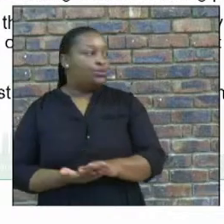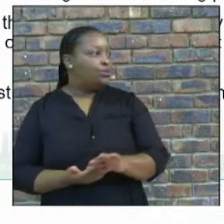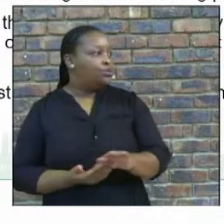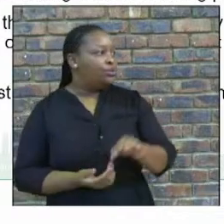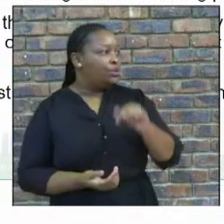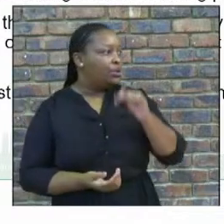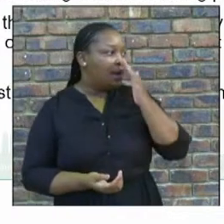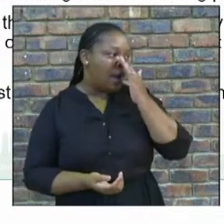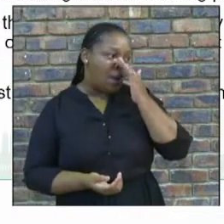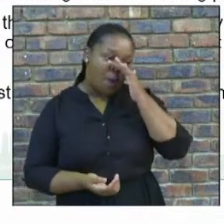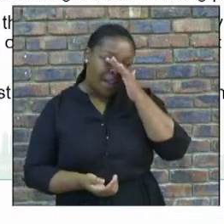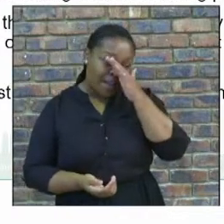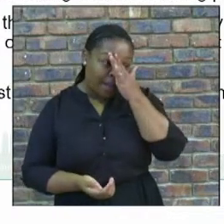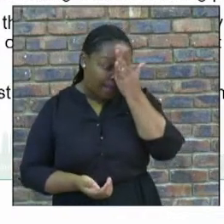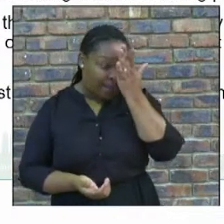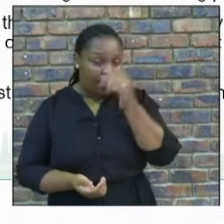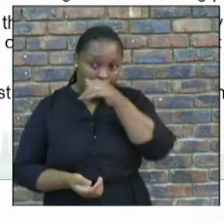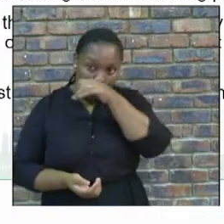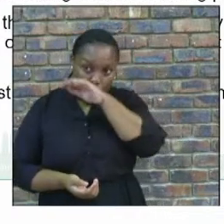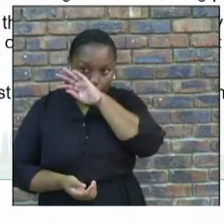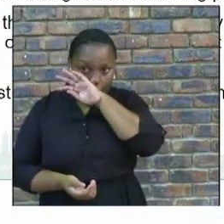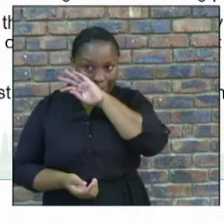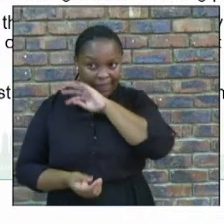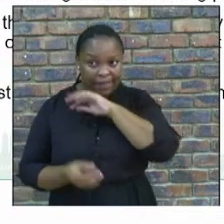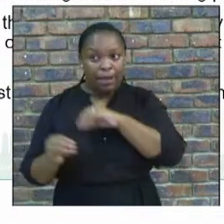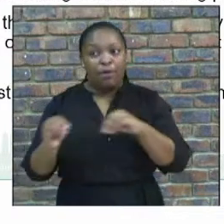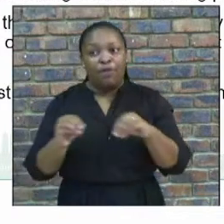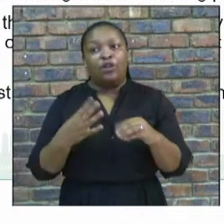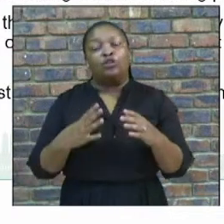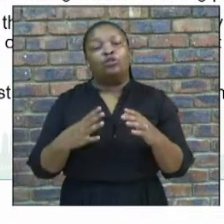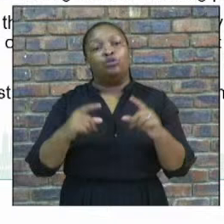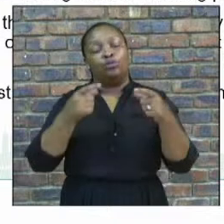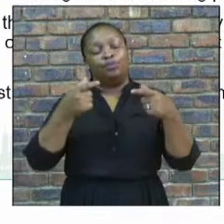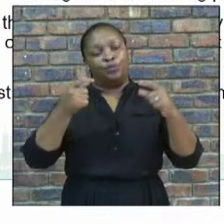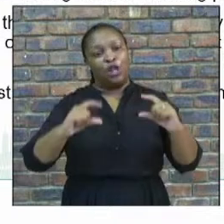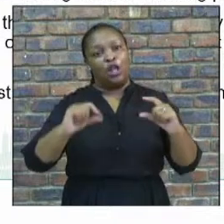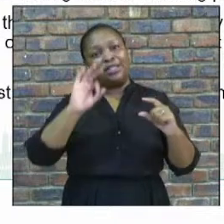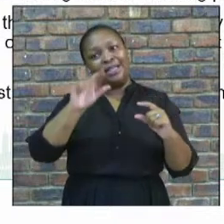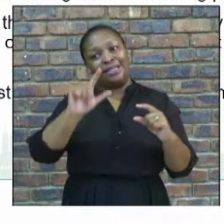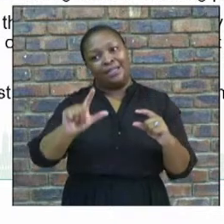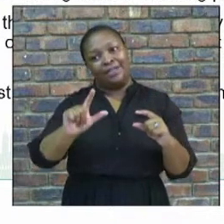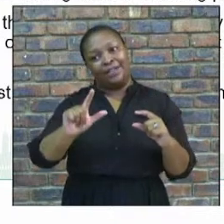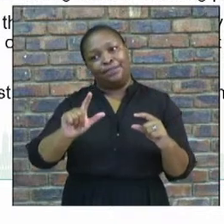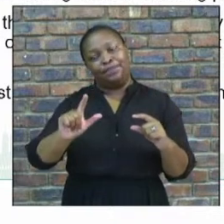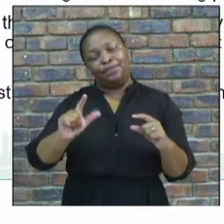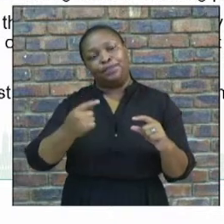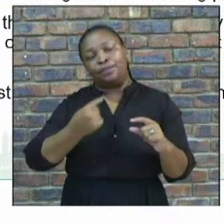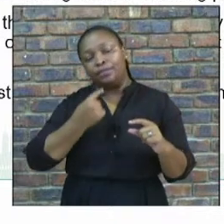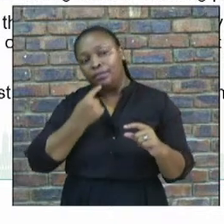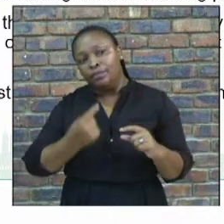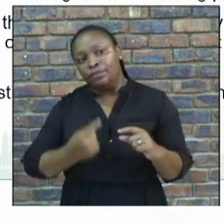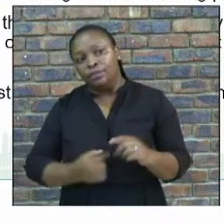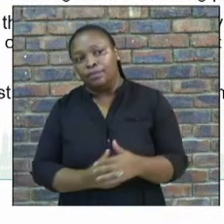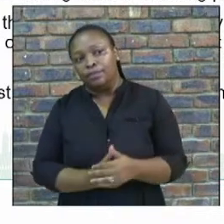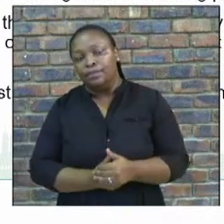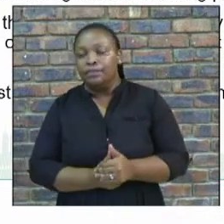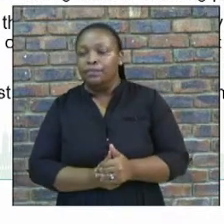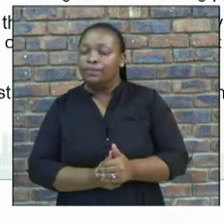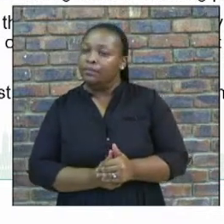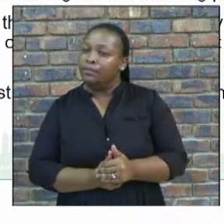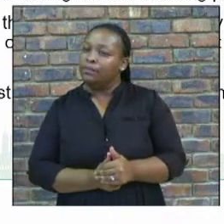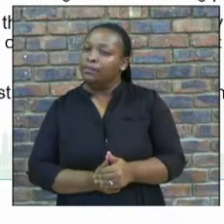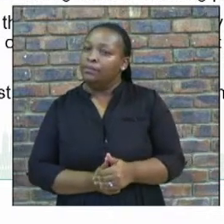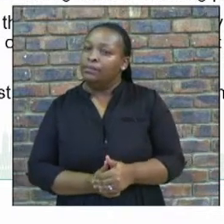Then moving to clause 37, it provides that the minister may by notice also invite